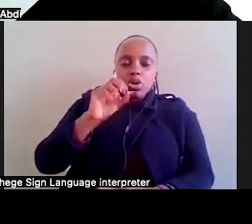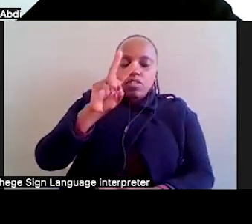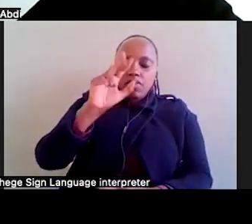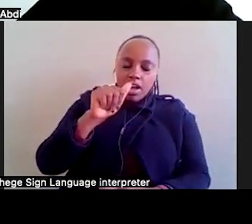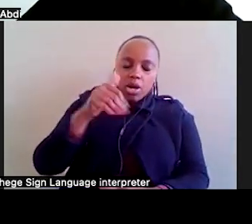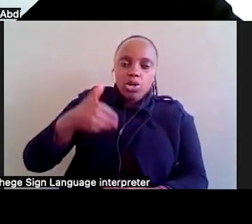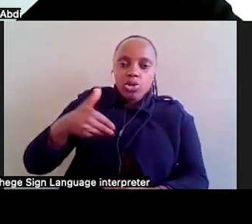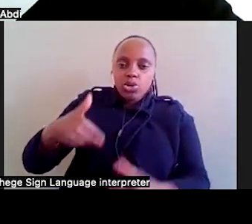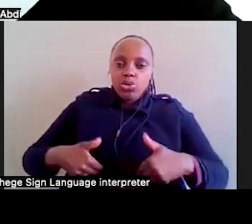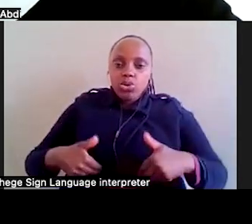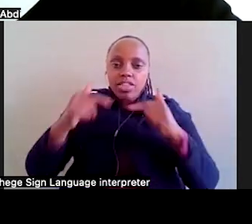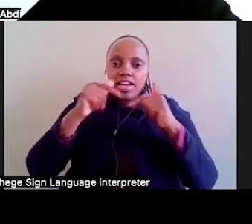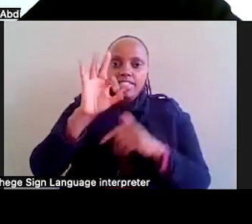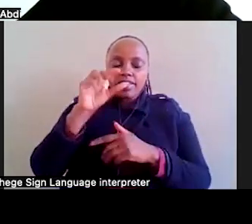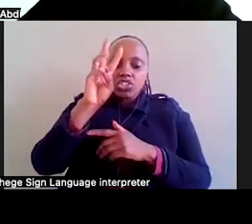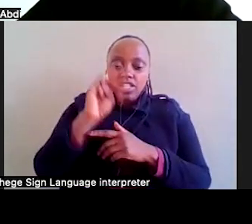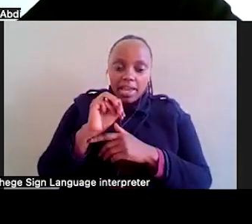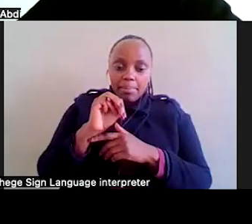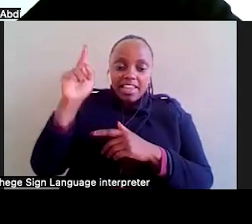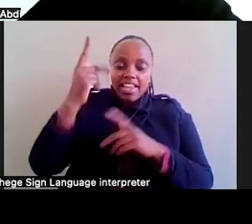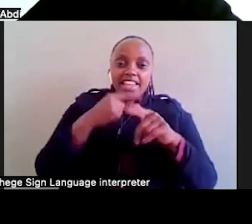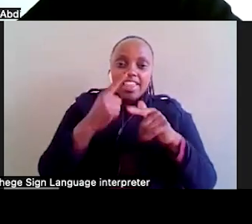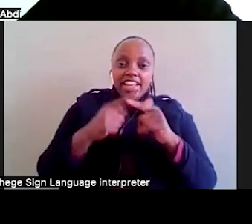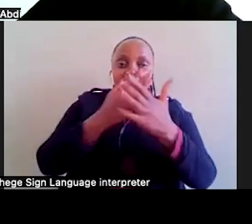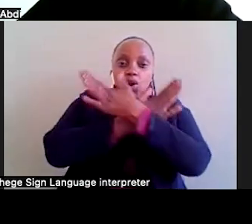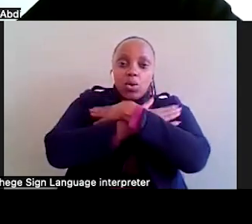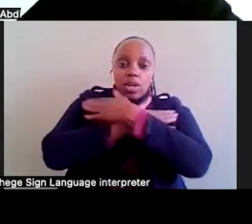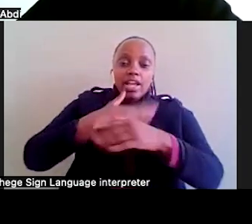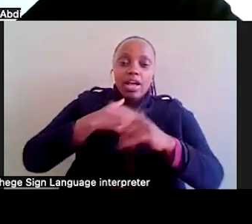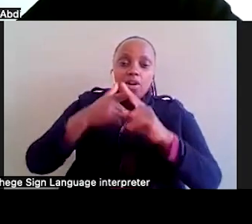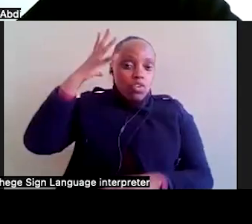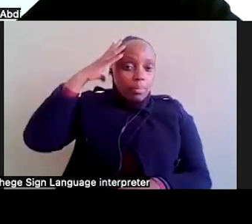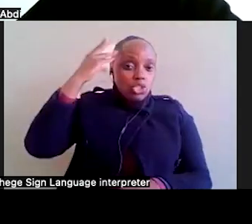Kenya, our colleagues from Somalia and